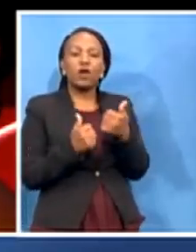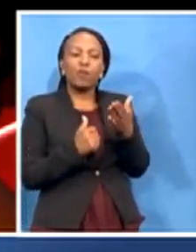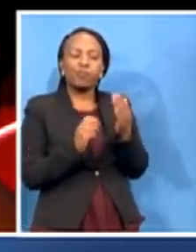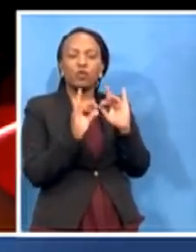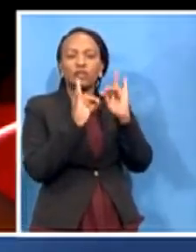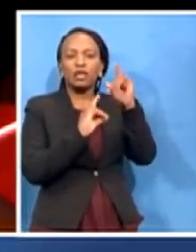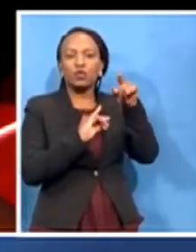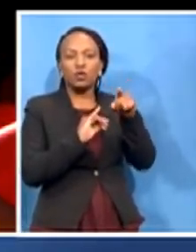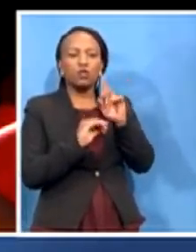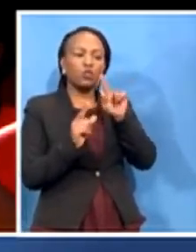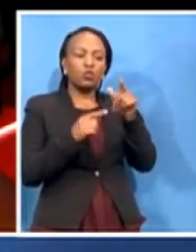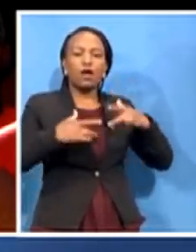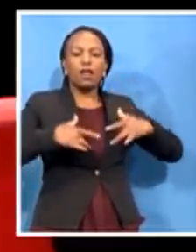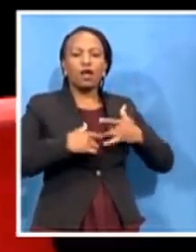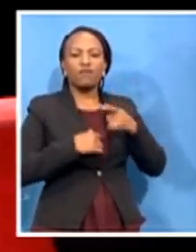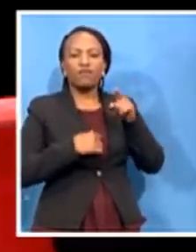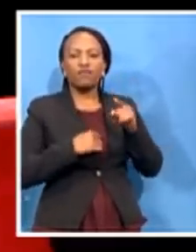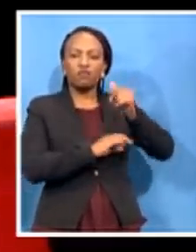the CIC.